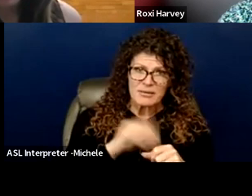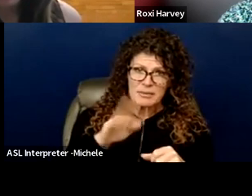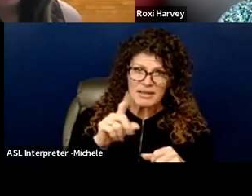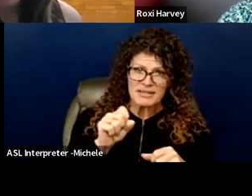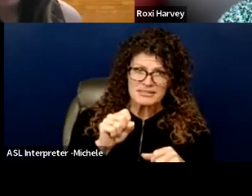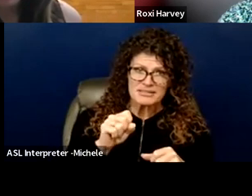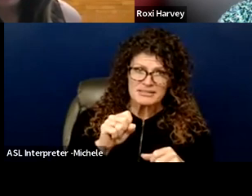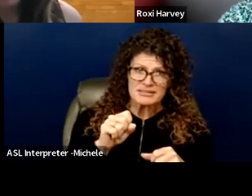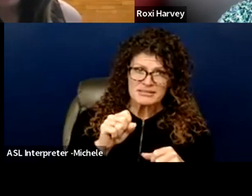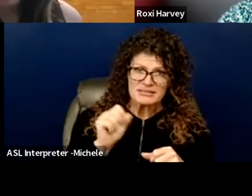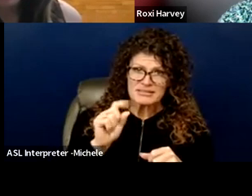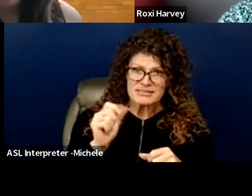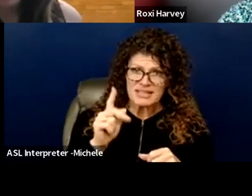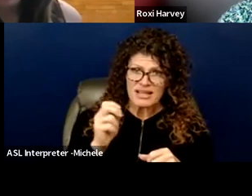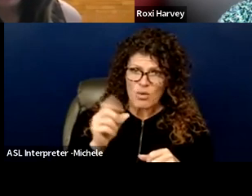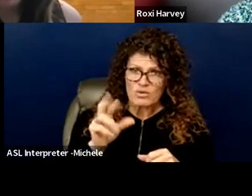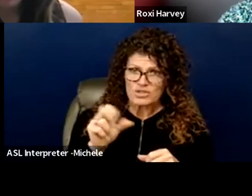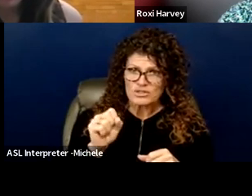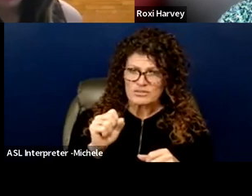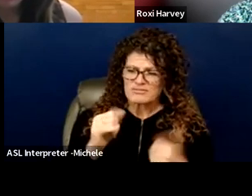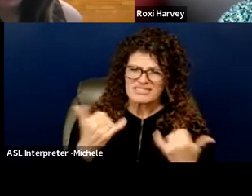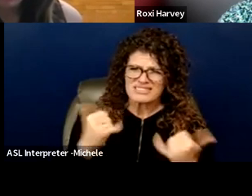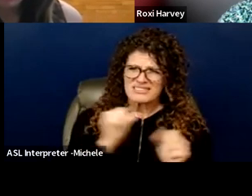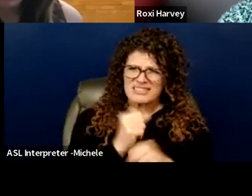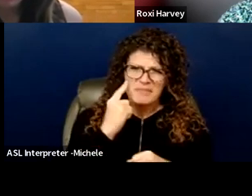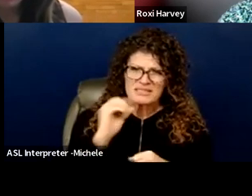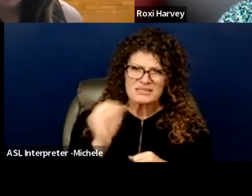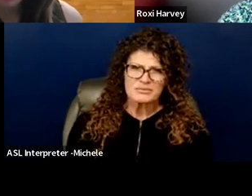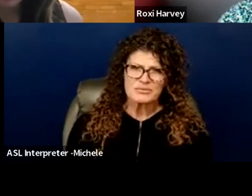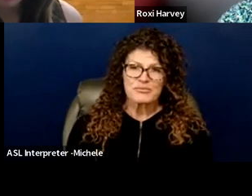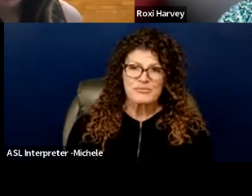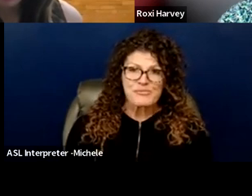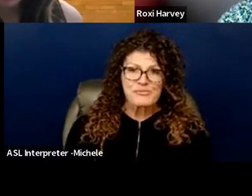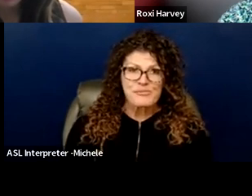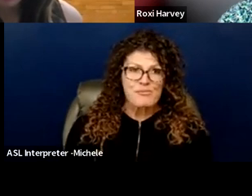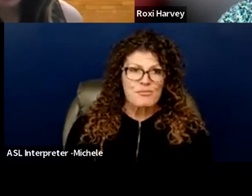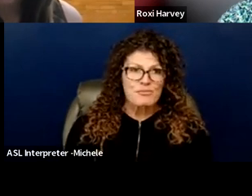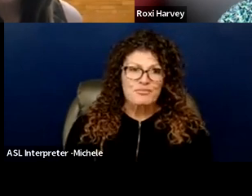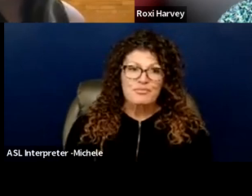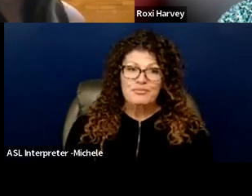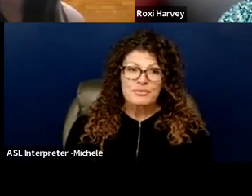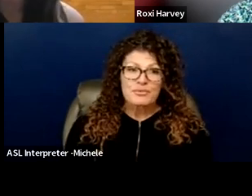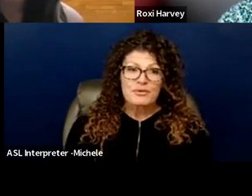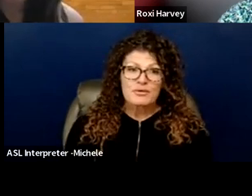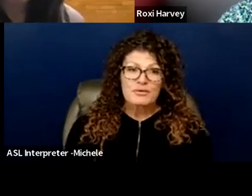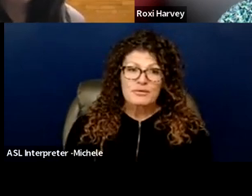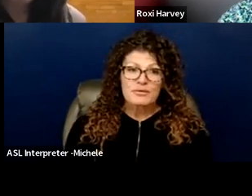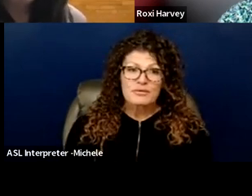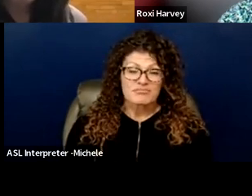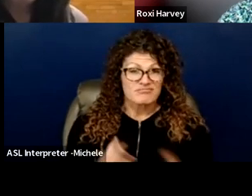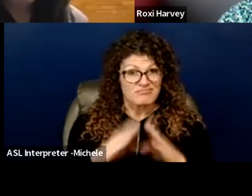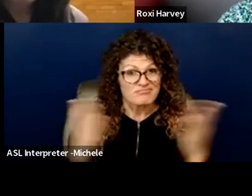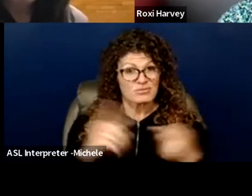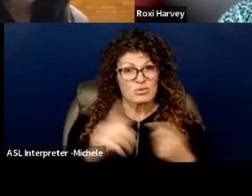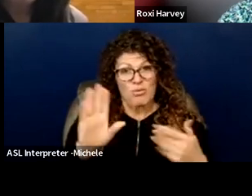BPS stakeholder. Mm-hmm. So that still doesn't quite make sense. But yeah, anyway, it was open, all, you know, all city of Boston or